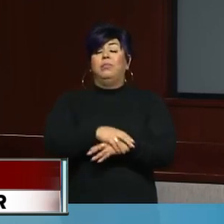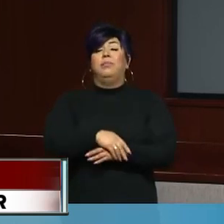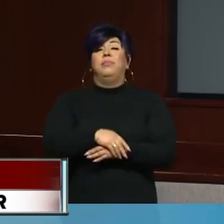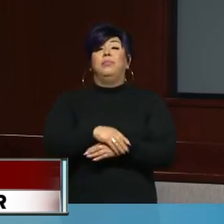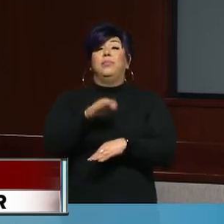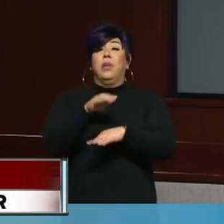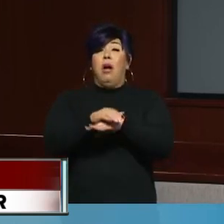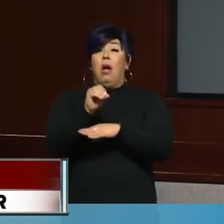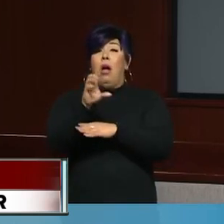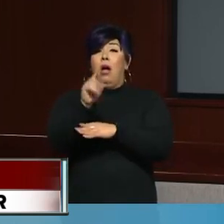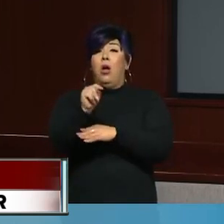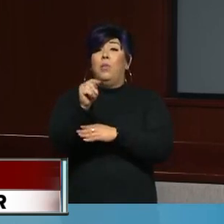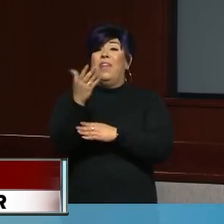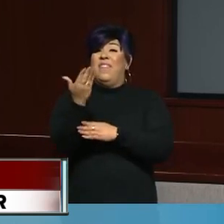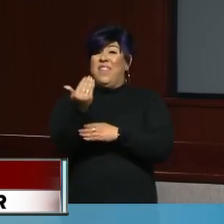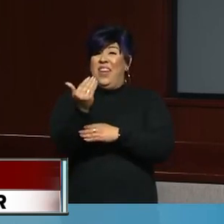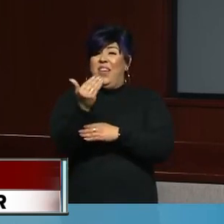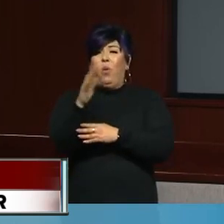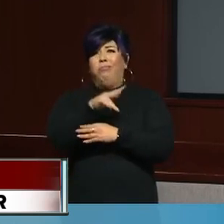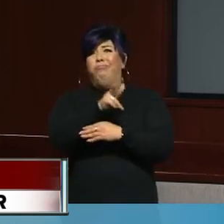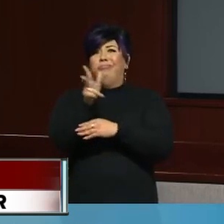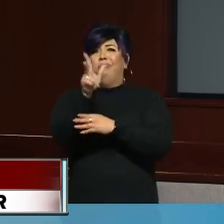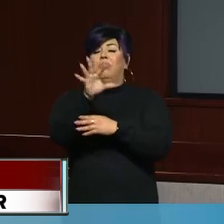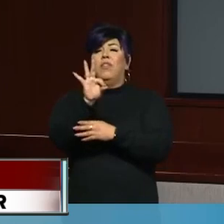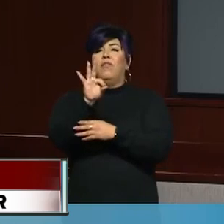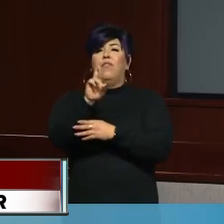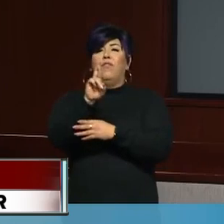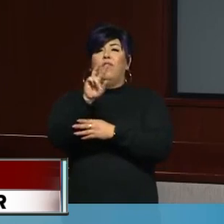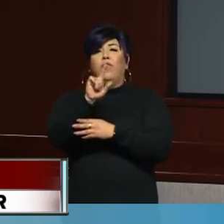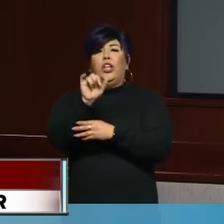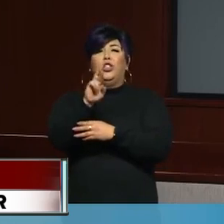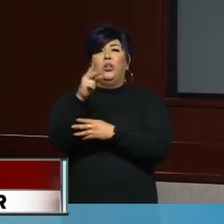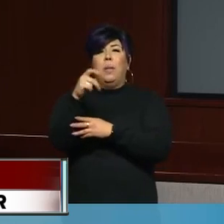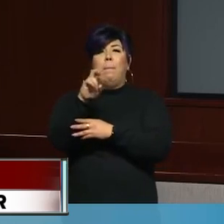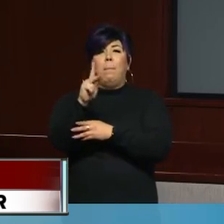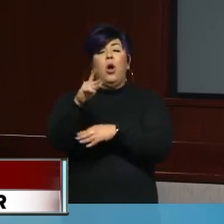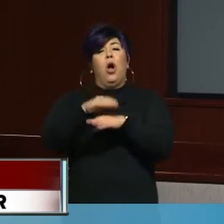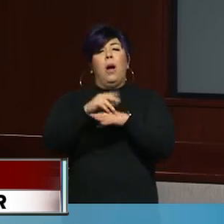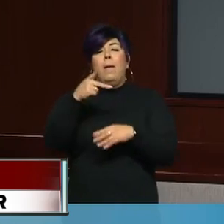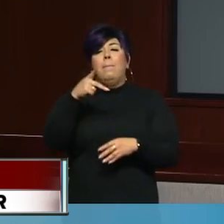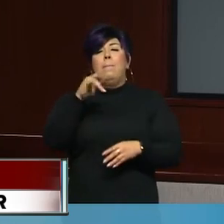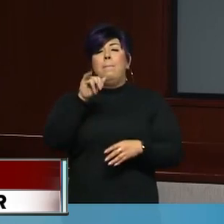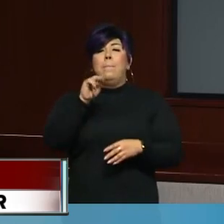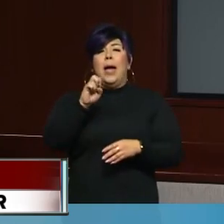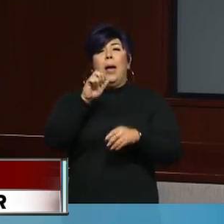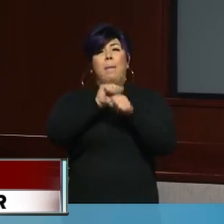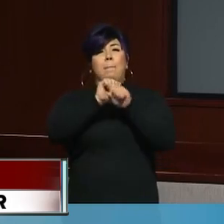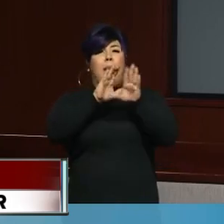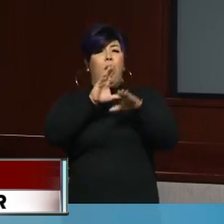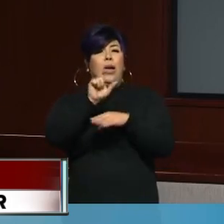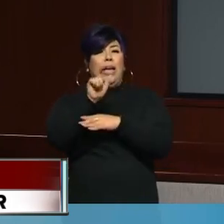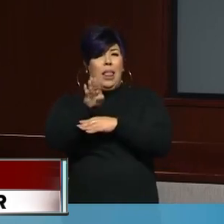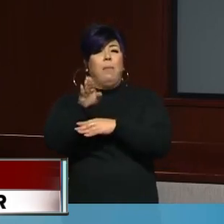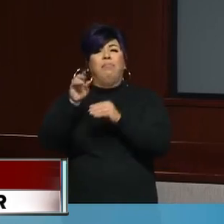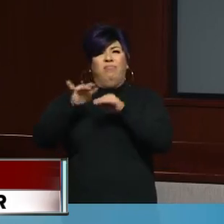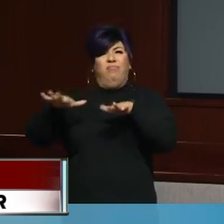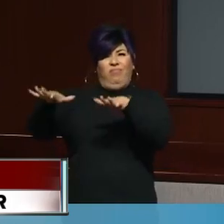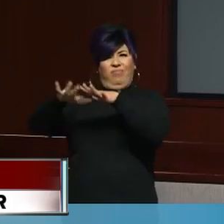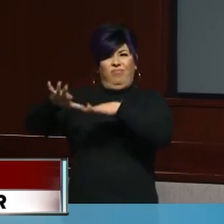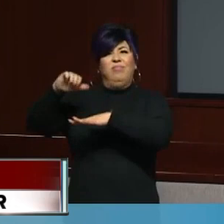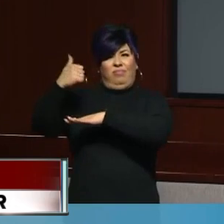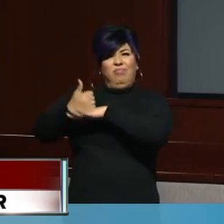October 15th, it's heading up the hill to the Fraser Park area. It'll be at the Pine Mountain Club Property